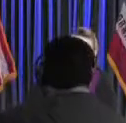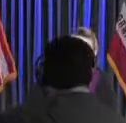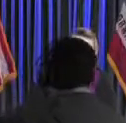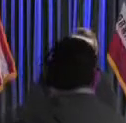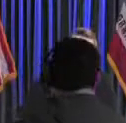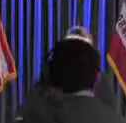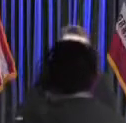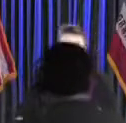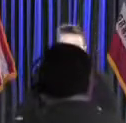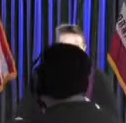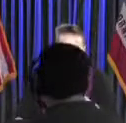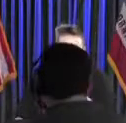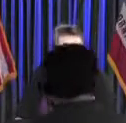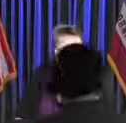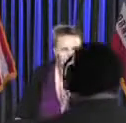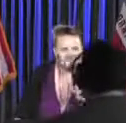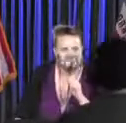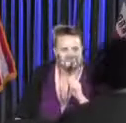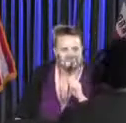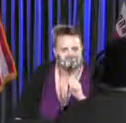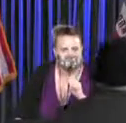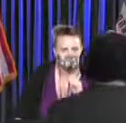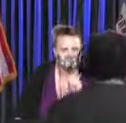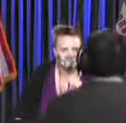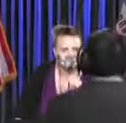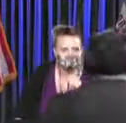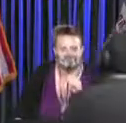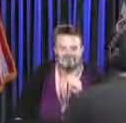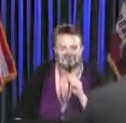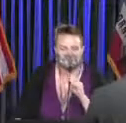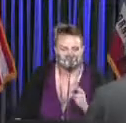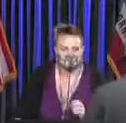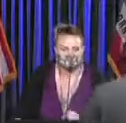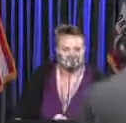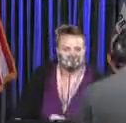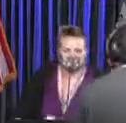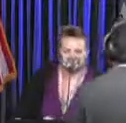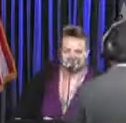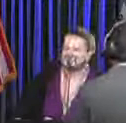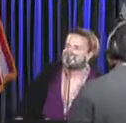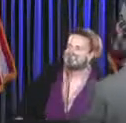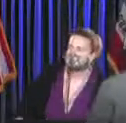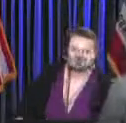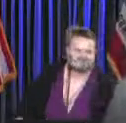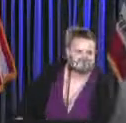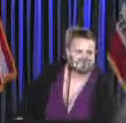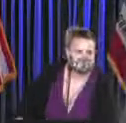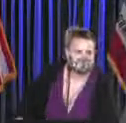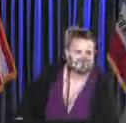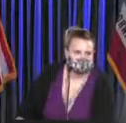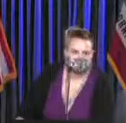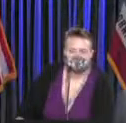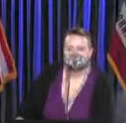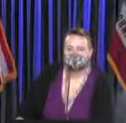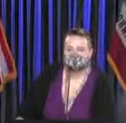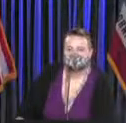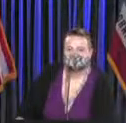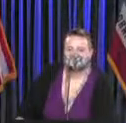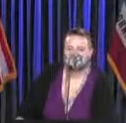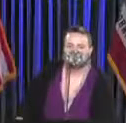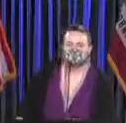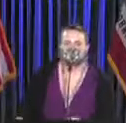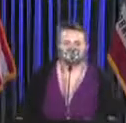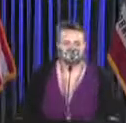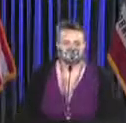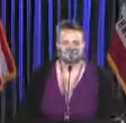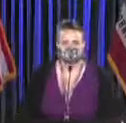yeah. That's Is the all- reverb coming from Yeah, you? there's a little reverb. Okay. I just commented to Tony. Okay, It might be because we're leaning into it a little bit. okay. I'll